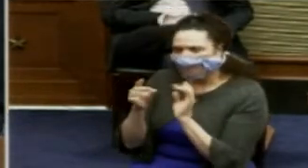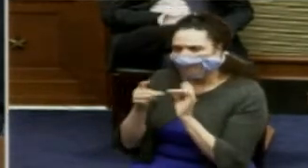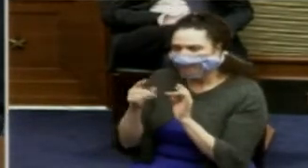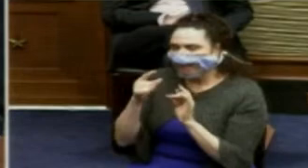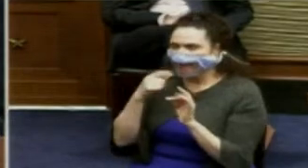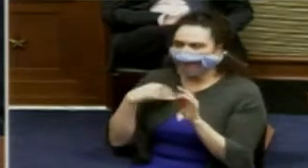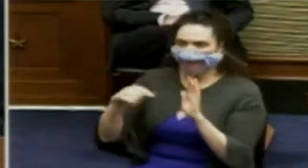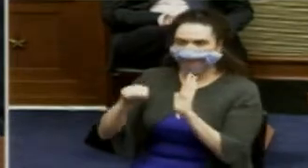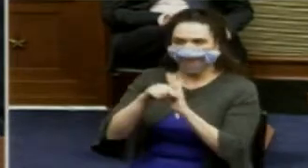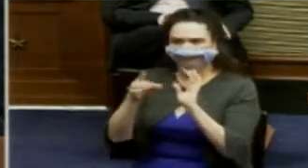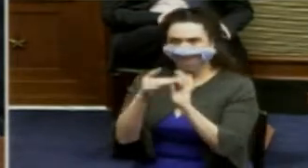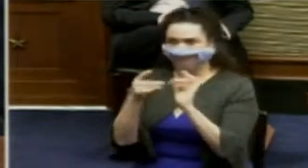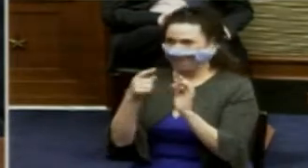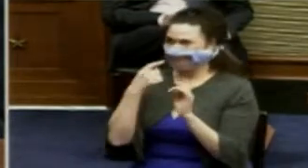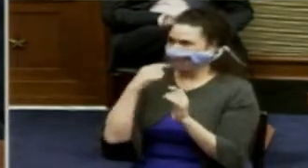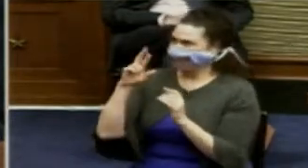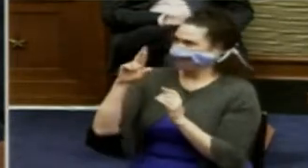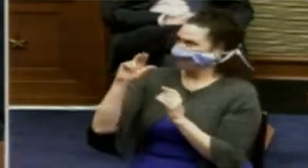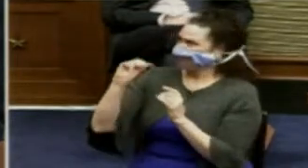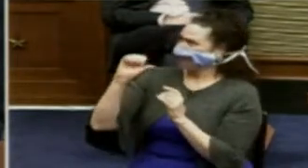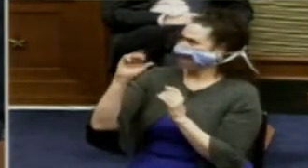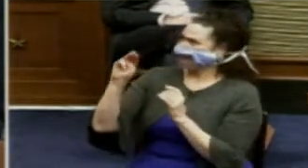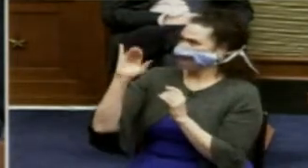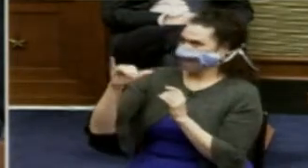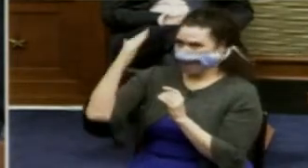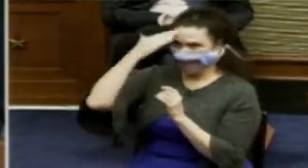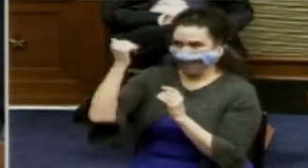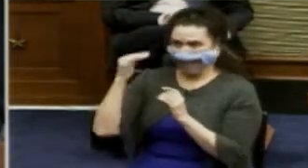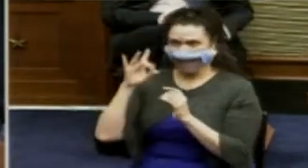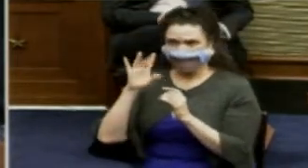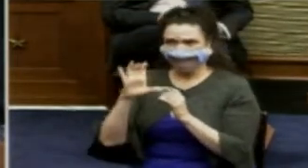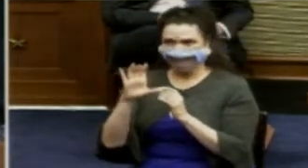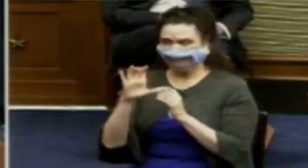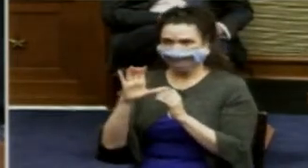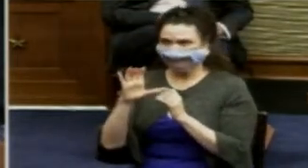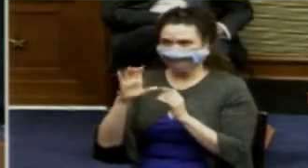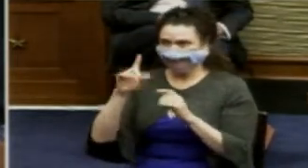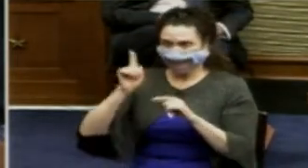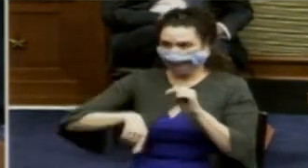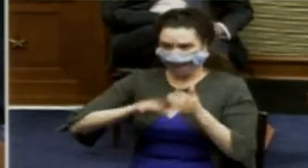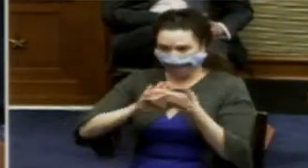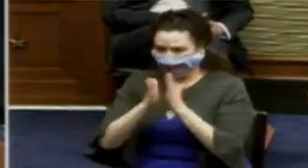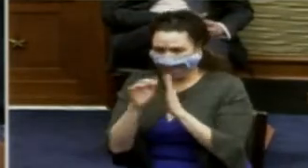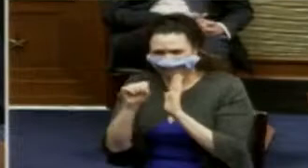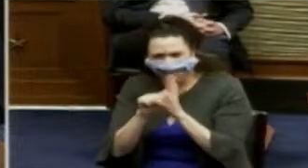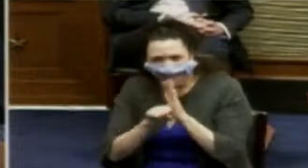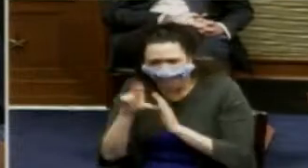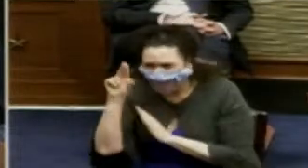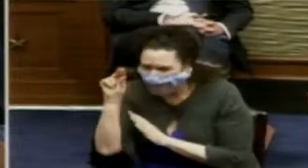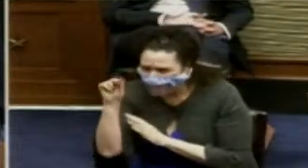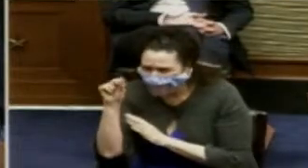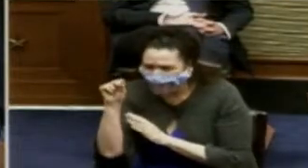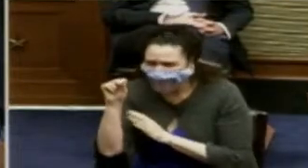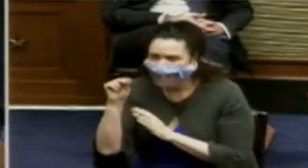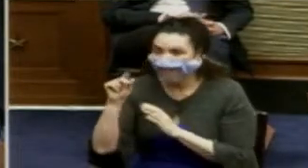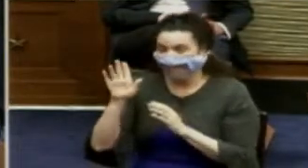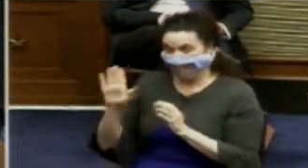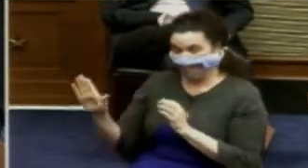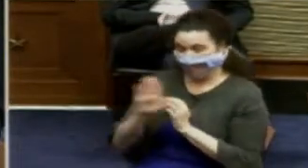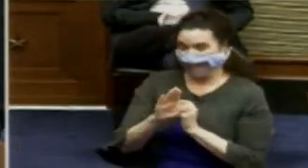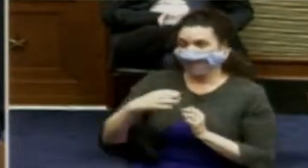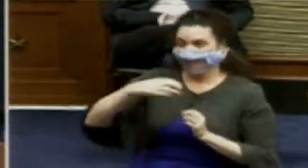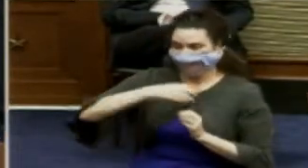objections. Again, that's just not true. These objections are based on the text and structure of